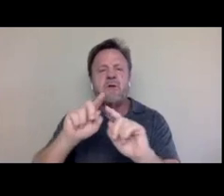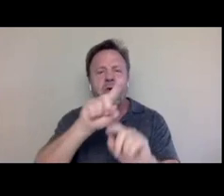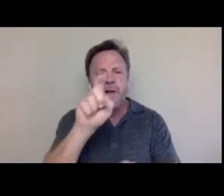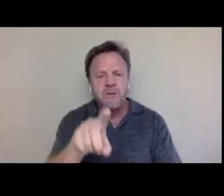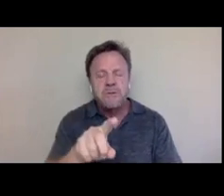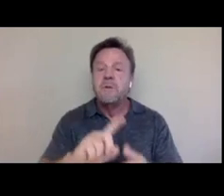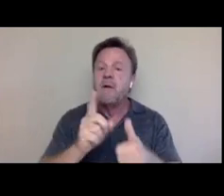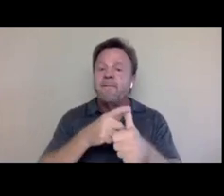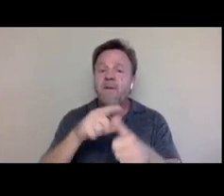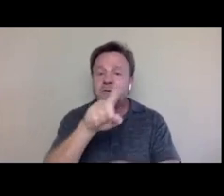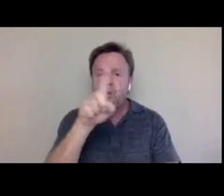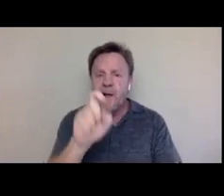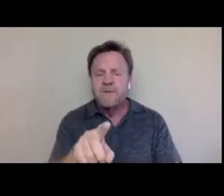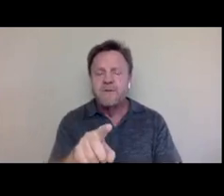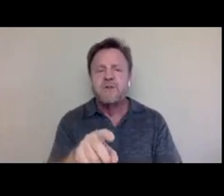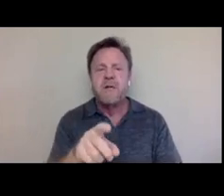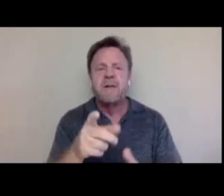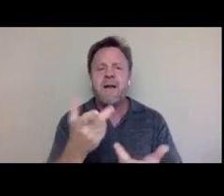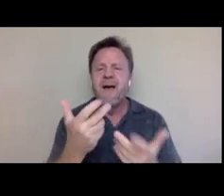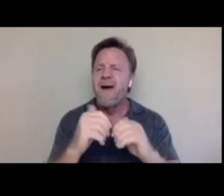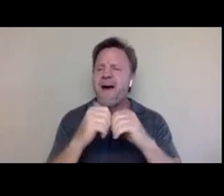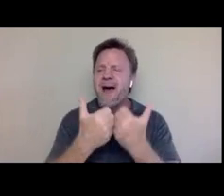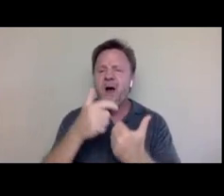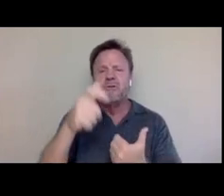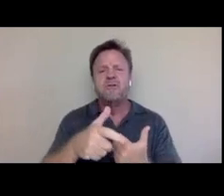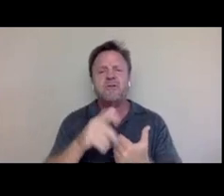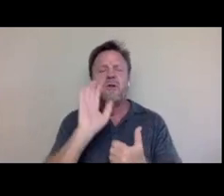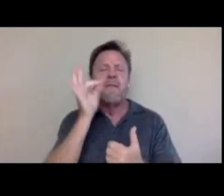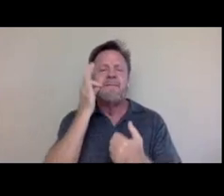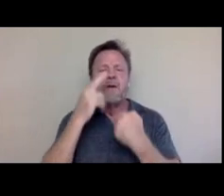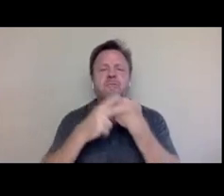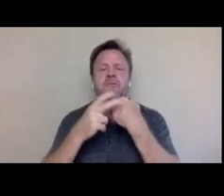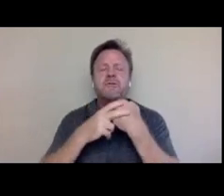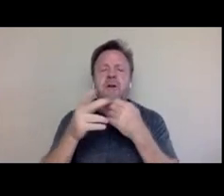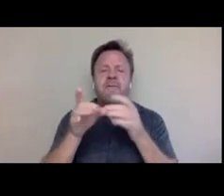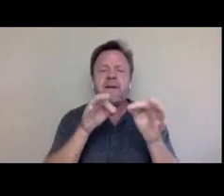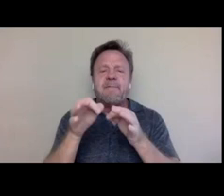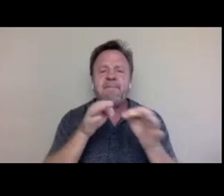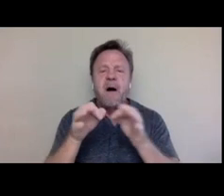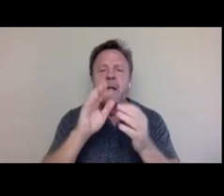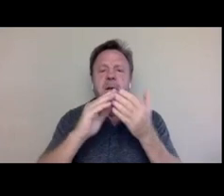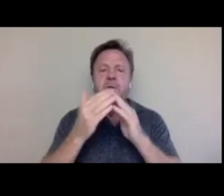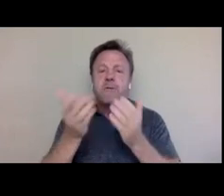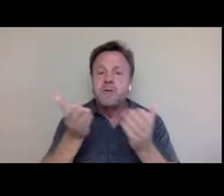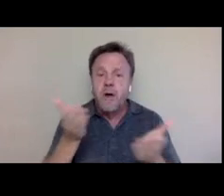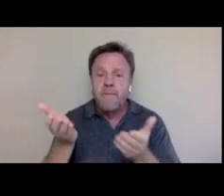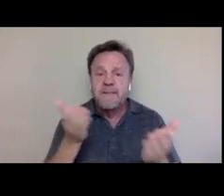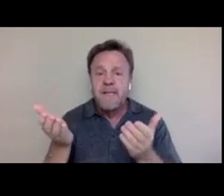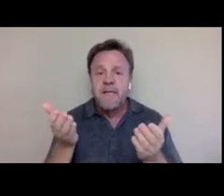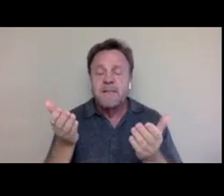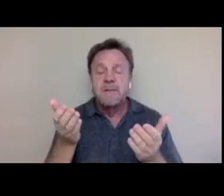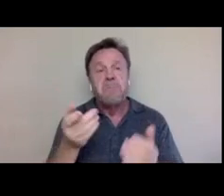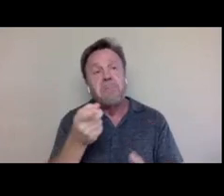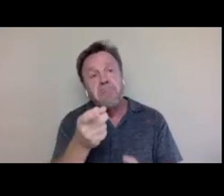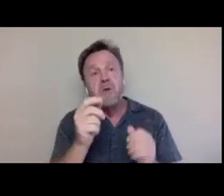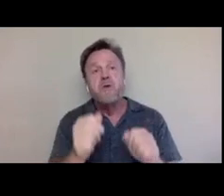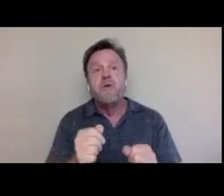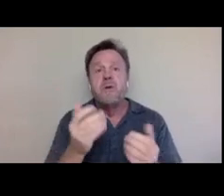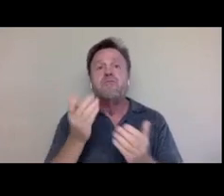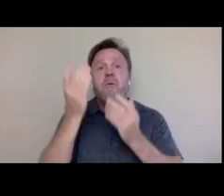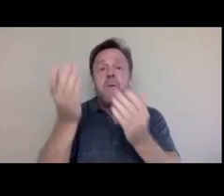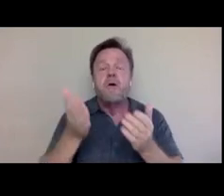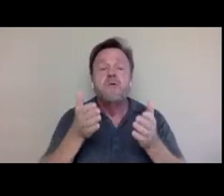first question is, how should the Federal Reserve define community services? And you could propose ways